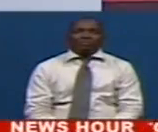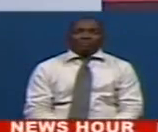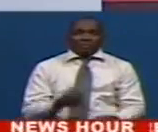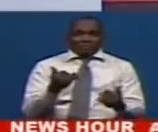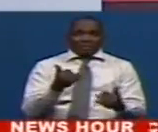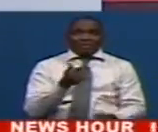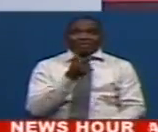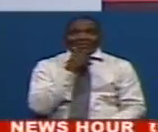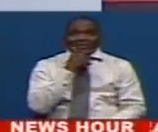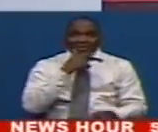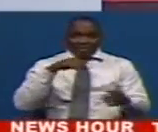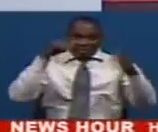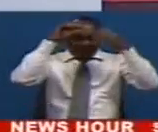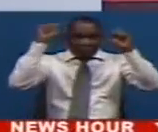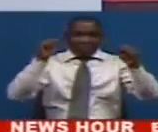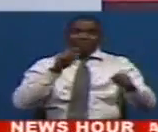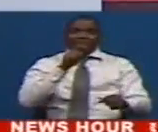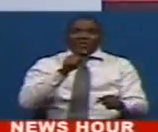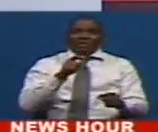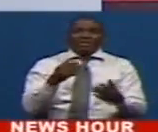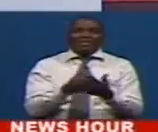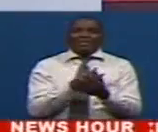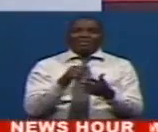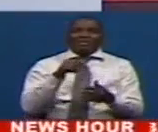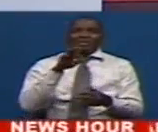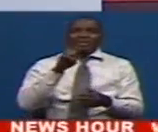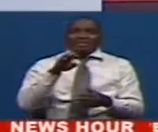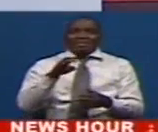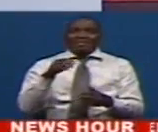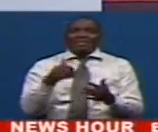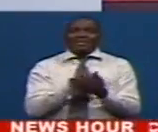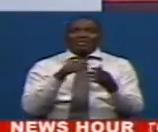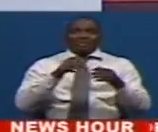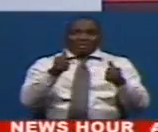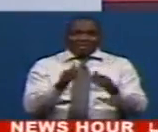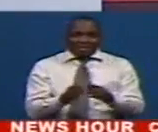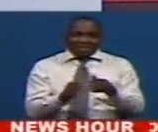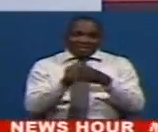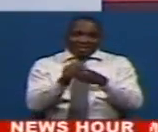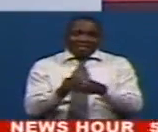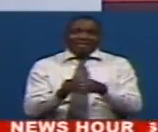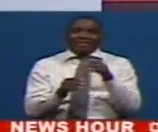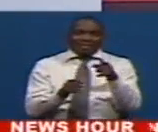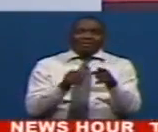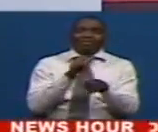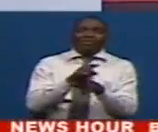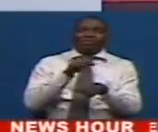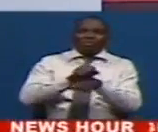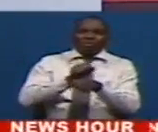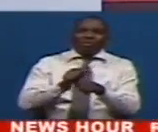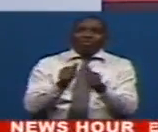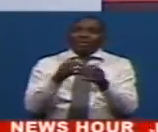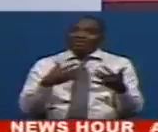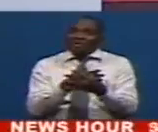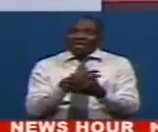The President, Nana Akufo-Addo, has charged the new leadership of the Electoral Commission with Mrs Jean Mensa at the helm to work without